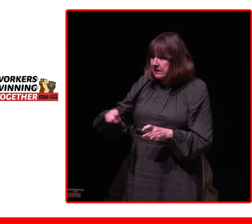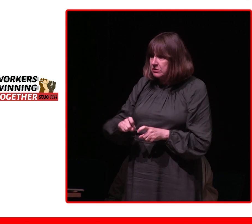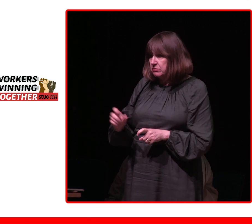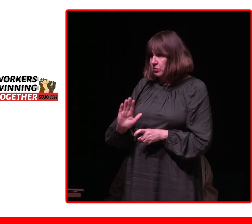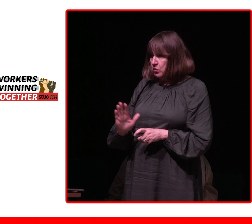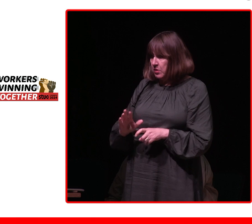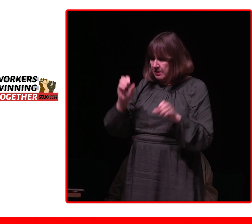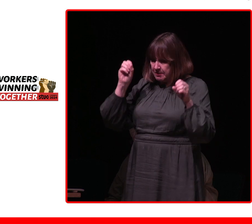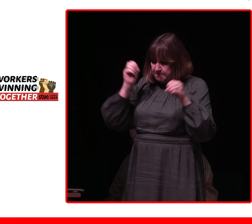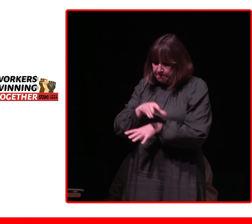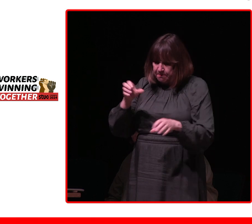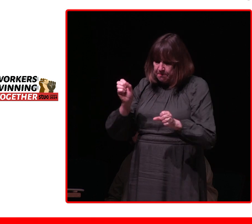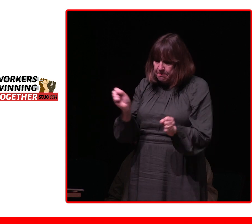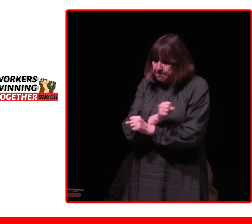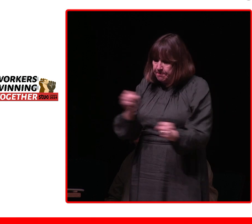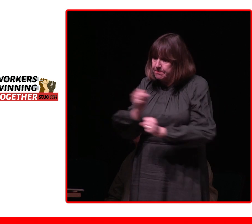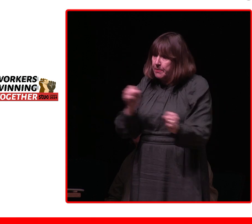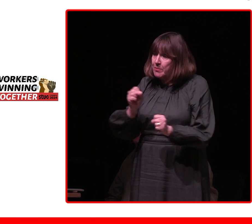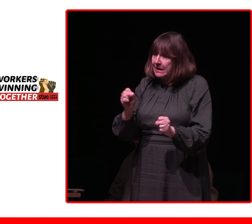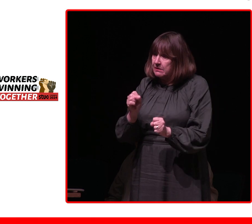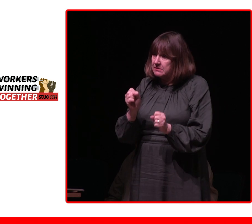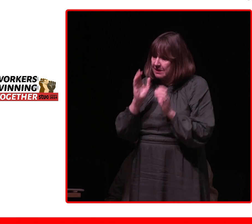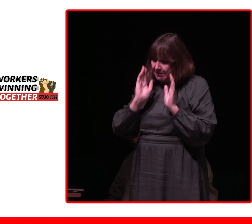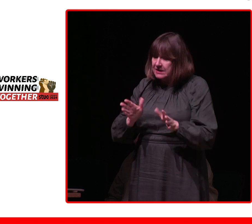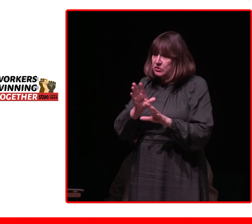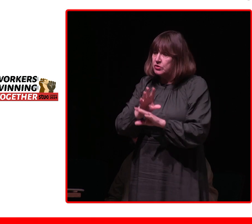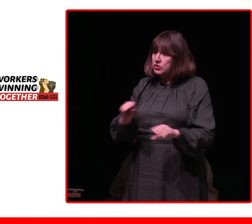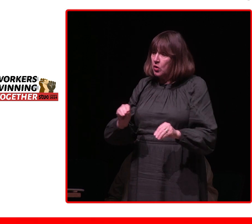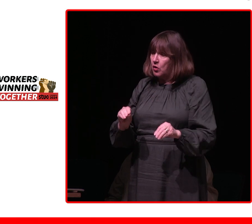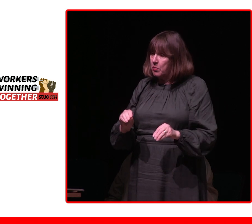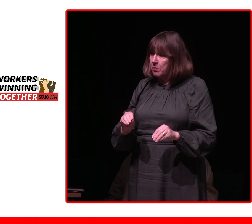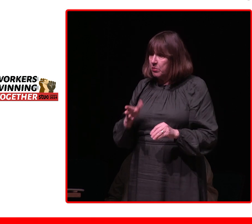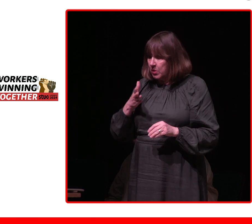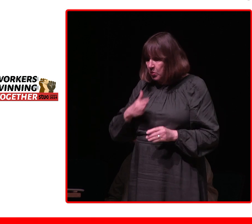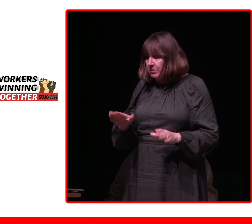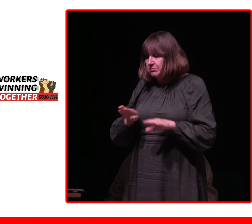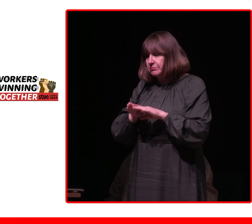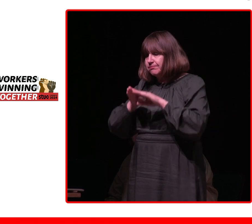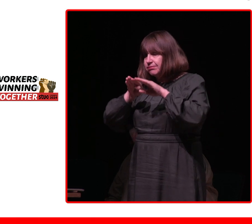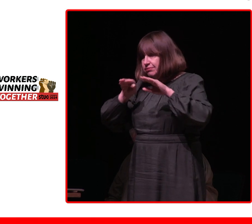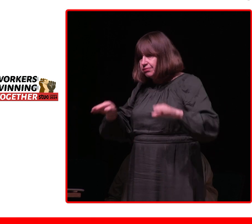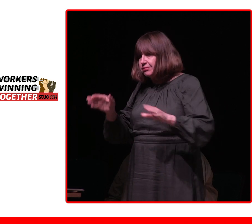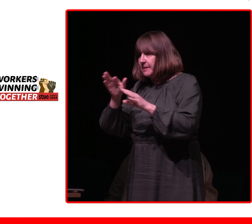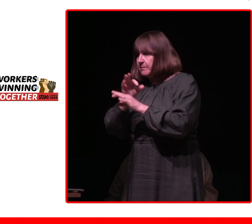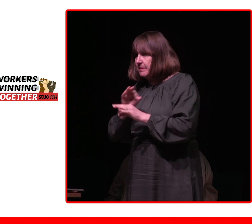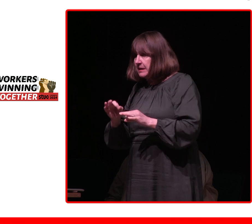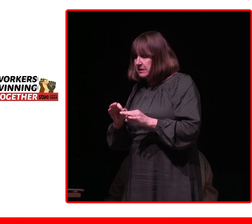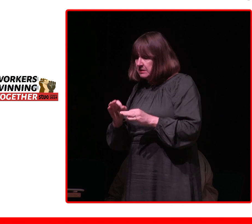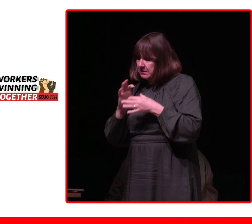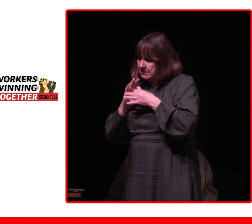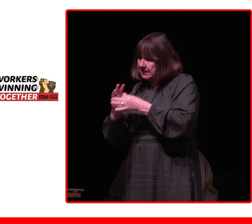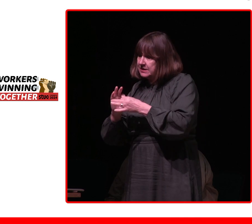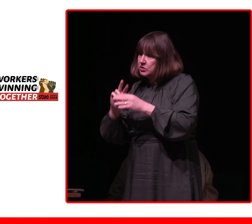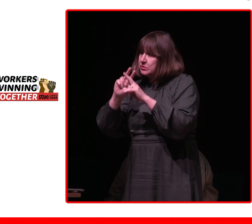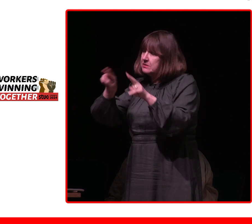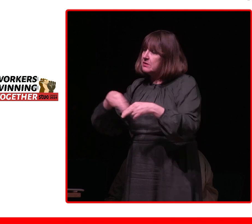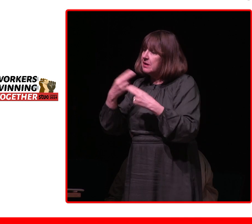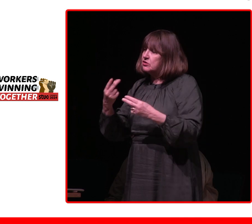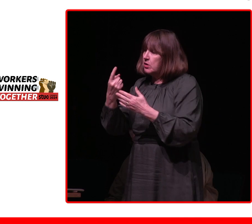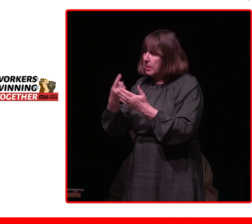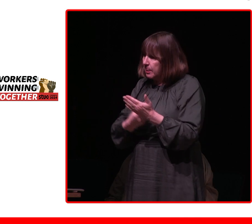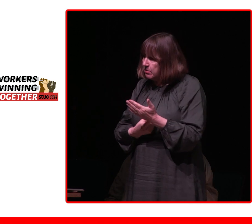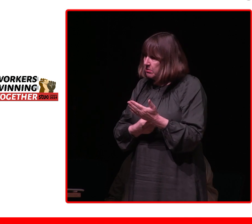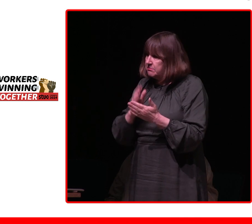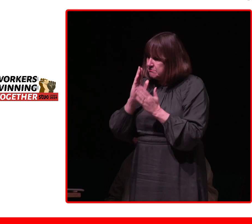must stop. Going forward, a just and permanent peace consistent with international law must include the right